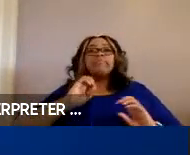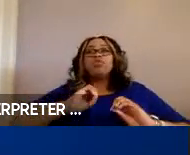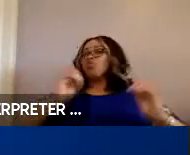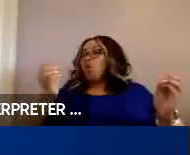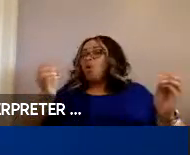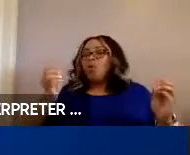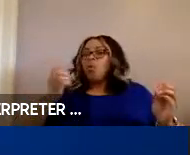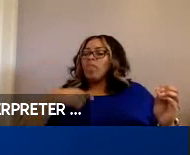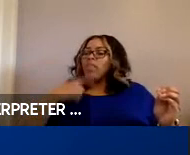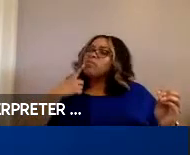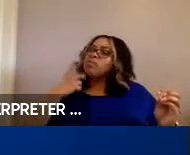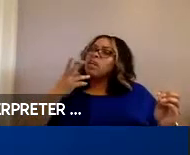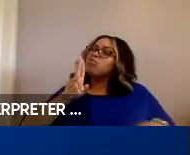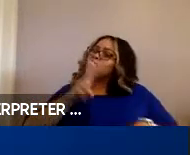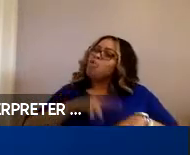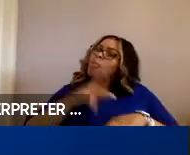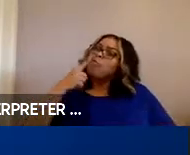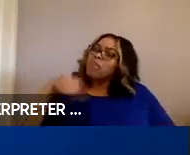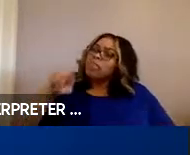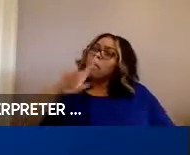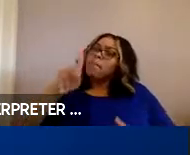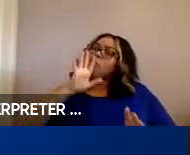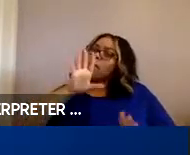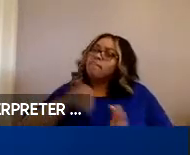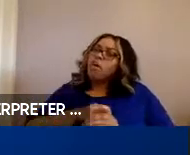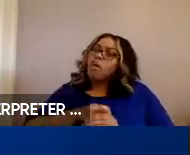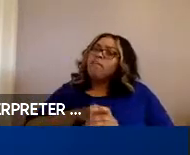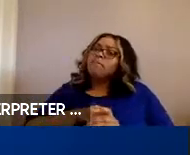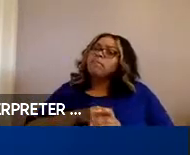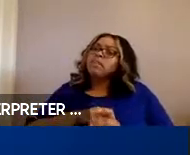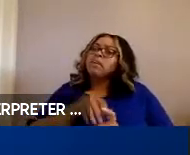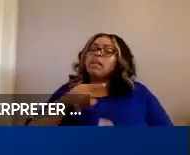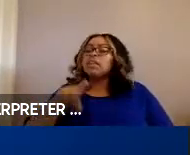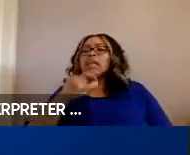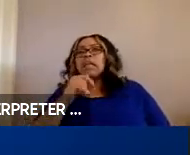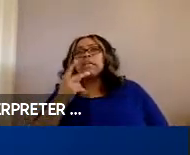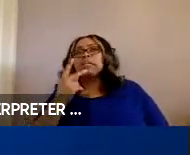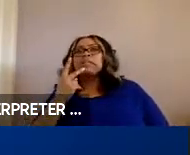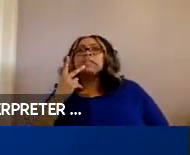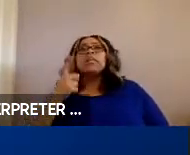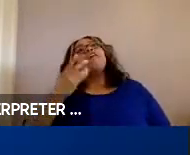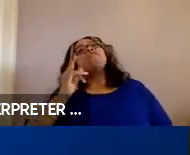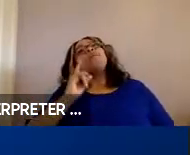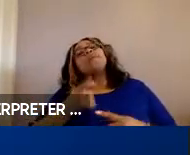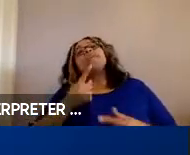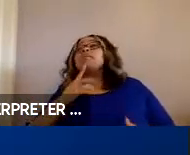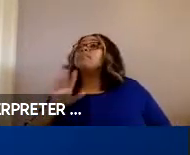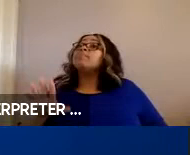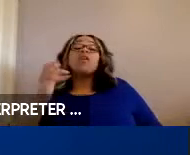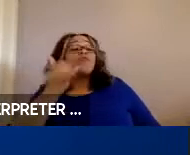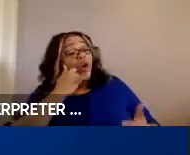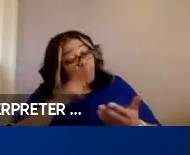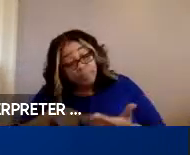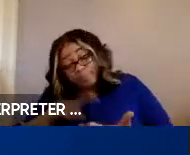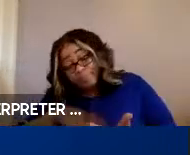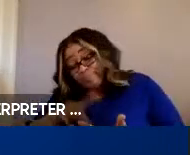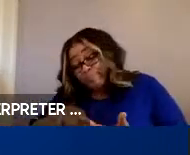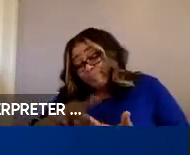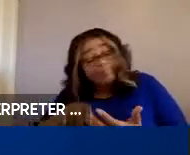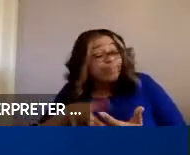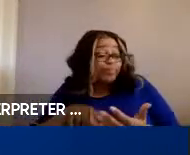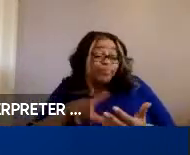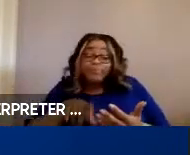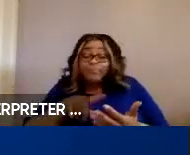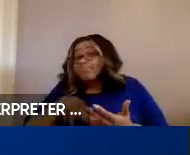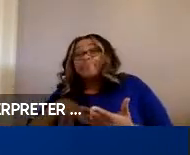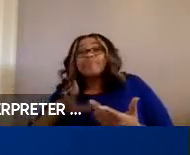I think it was just kind of normal for the participants that they didn't really see it. After a couple minutes, they were on their phones or